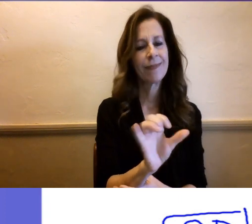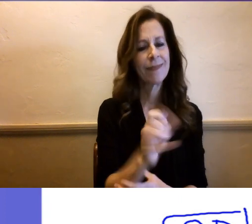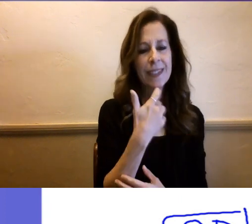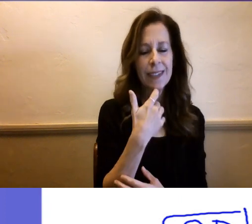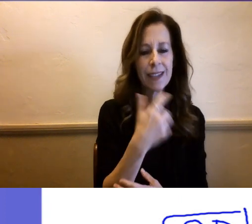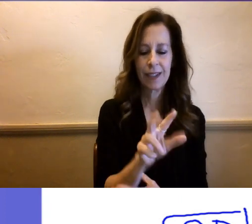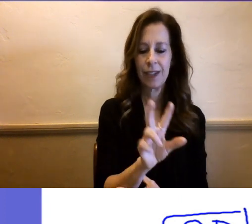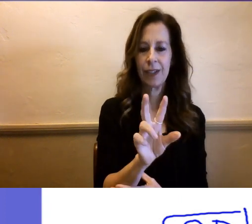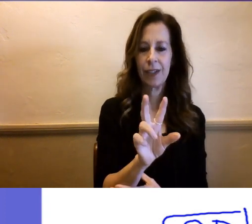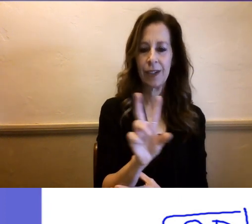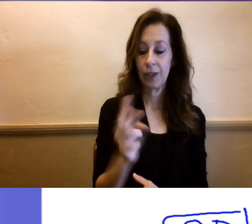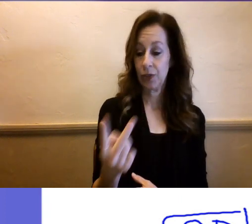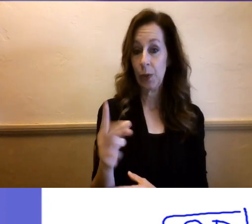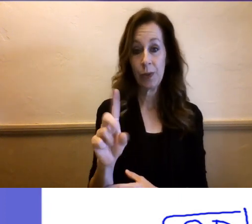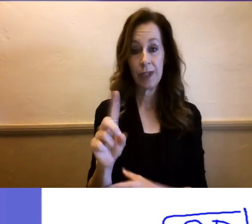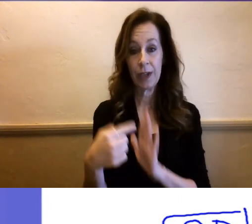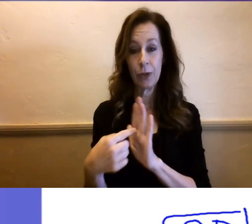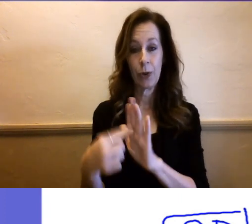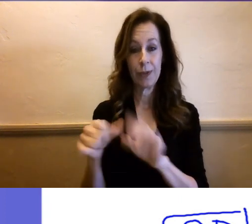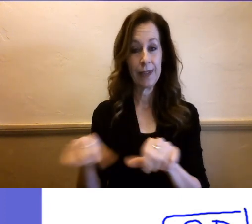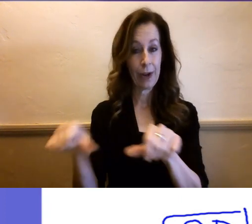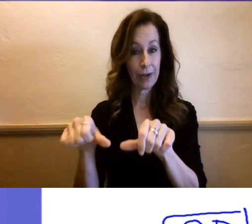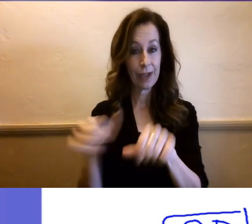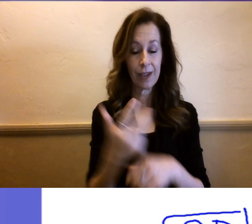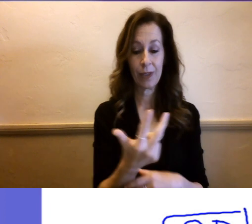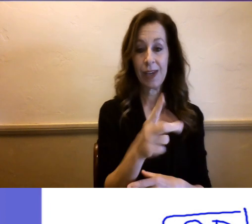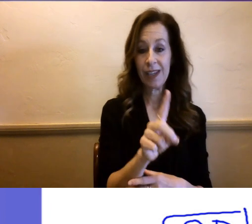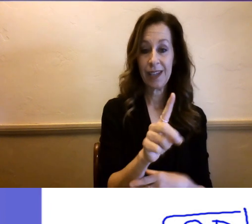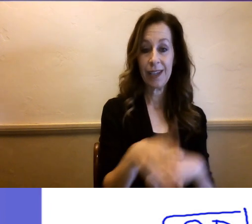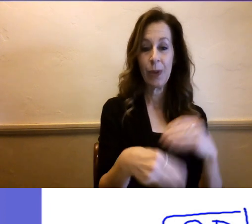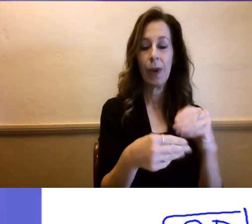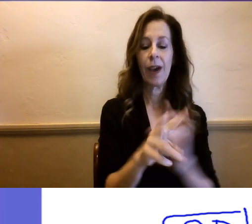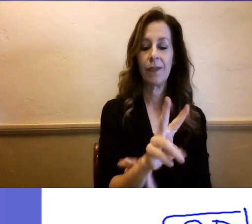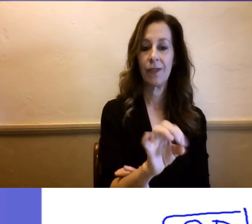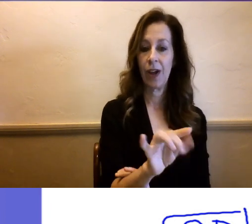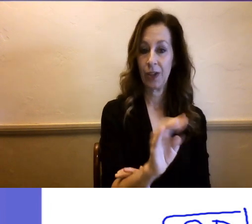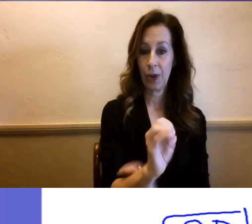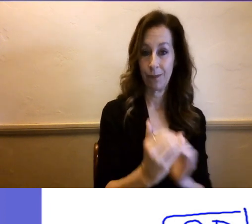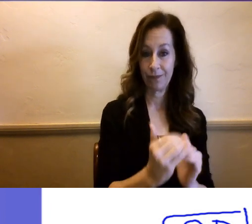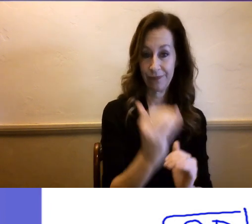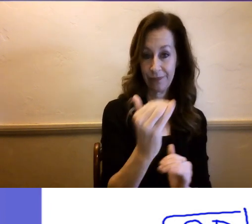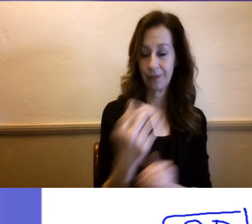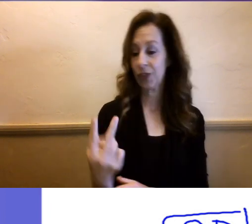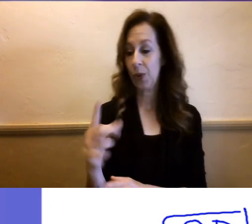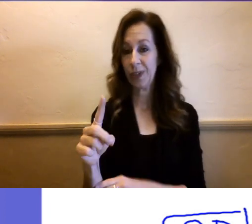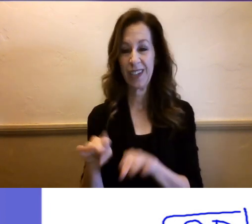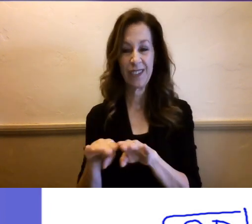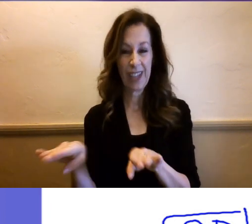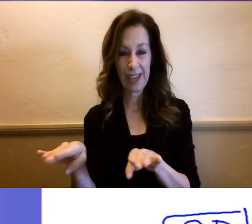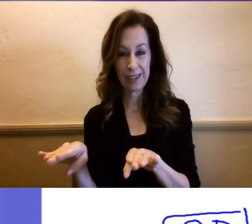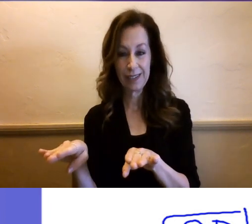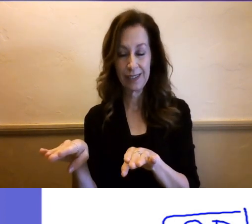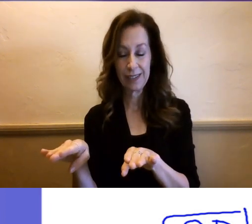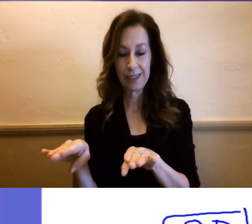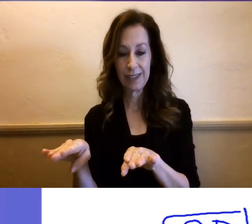like what it says up here, 2D has area. All right, 3D has volume. All right, so 2D is flat. That's